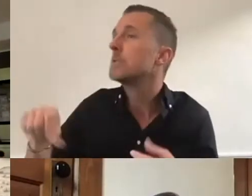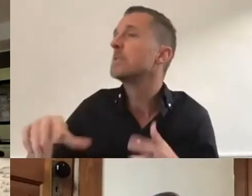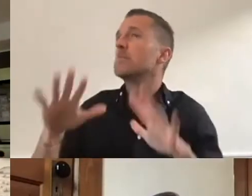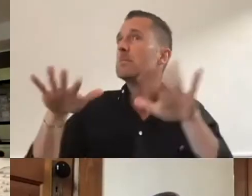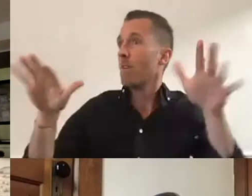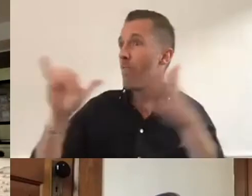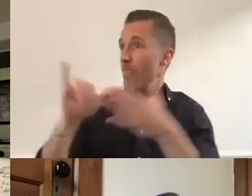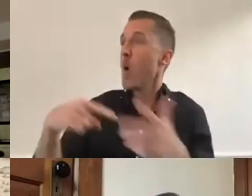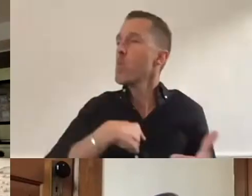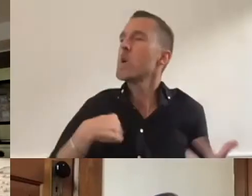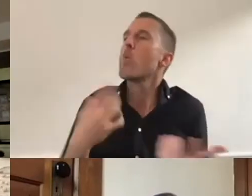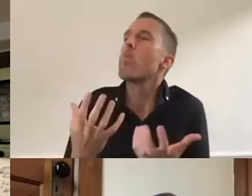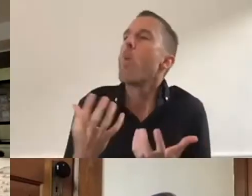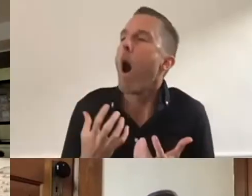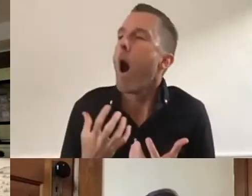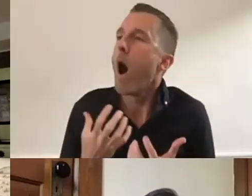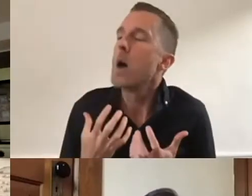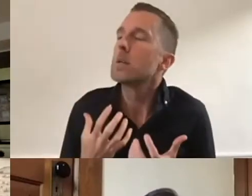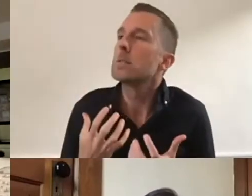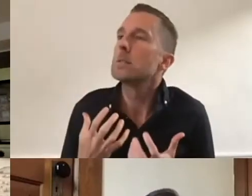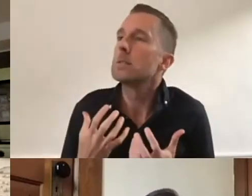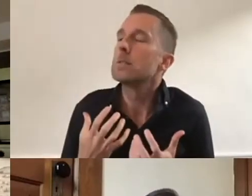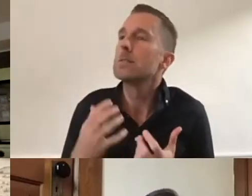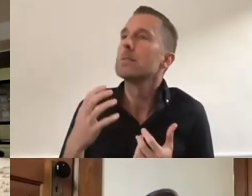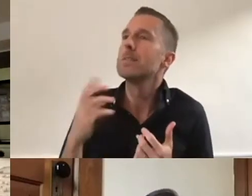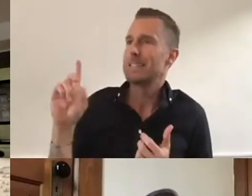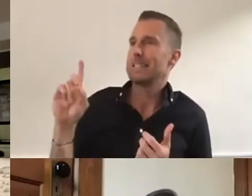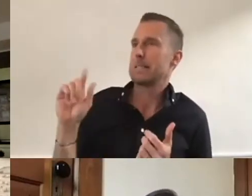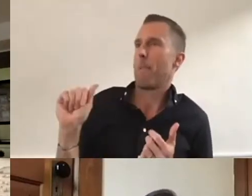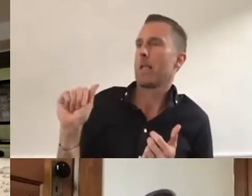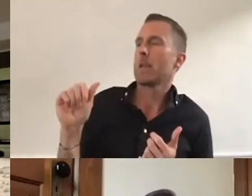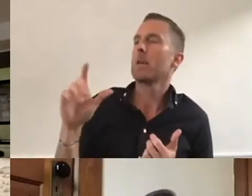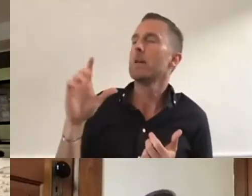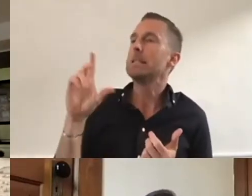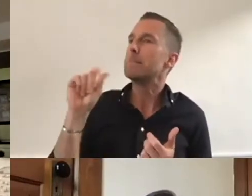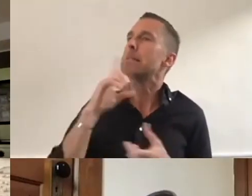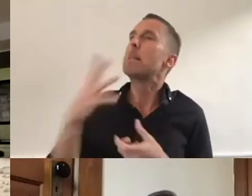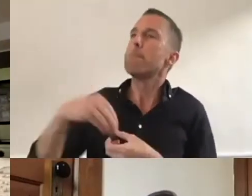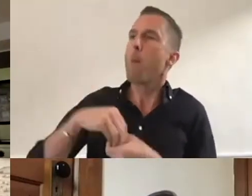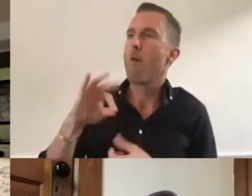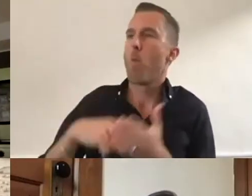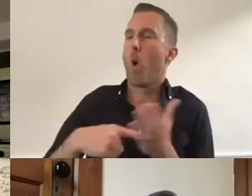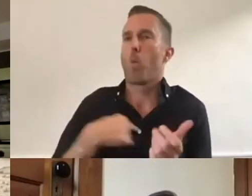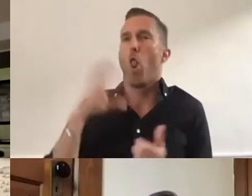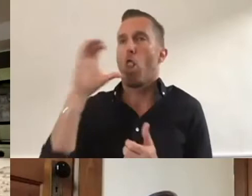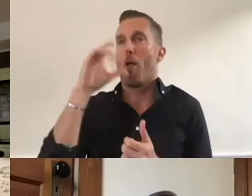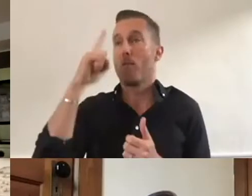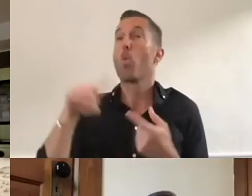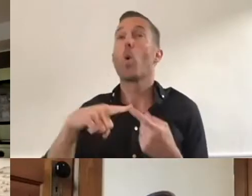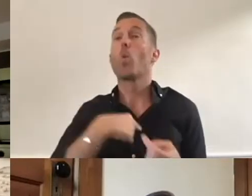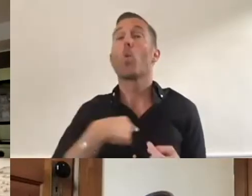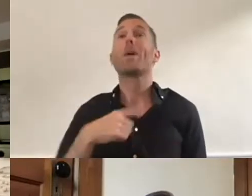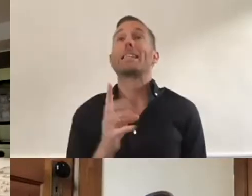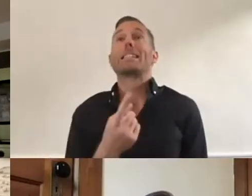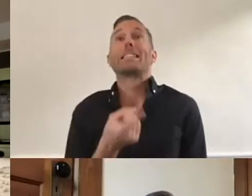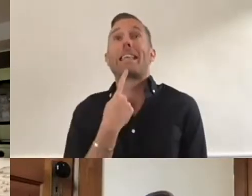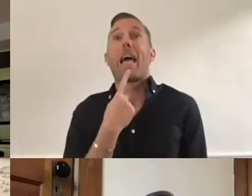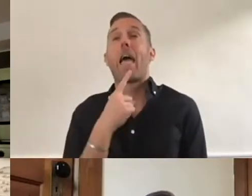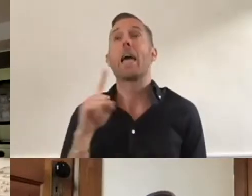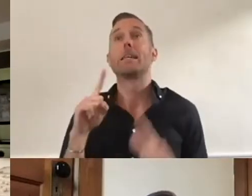want, that disability is part of what we're looking for when we think about diversity and about